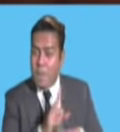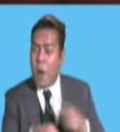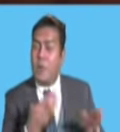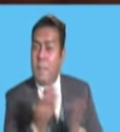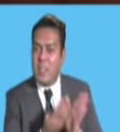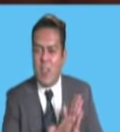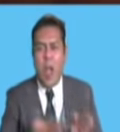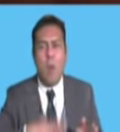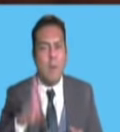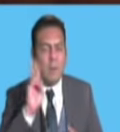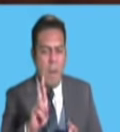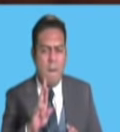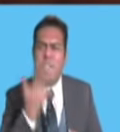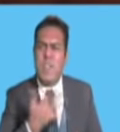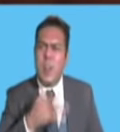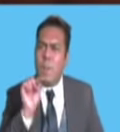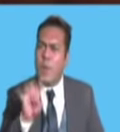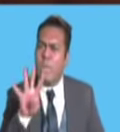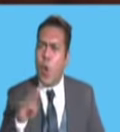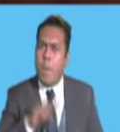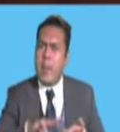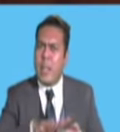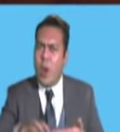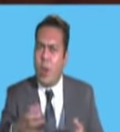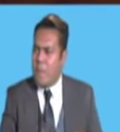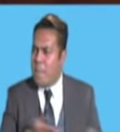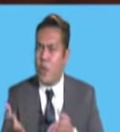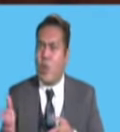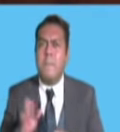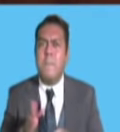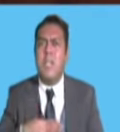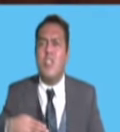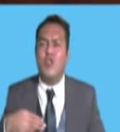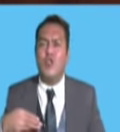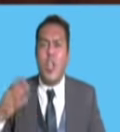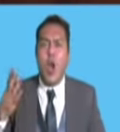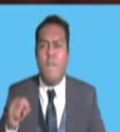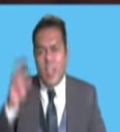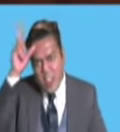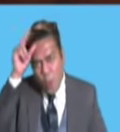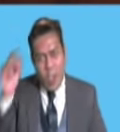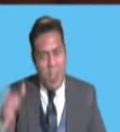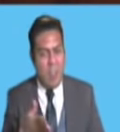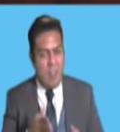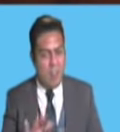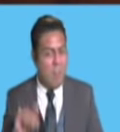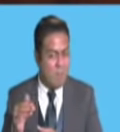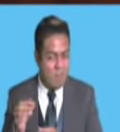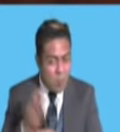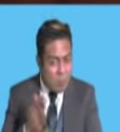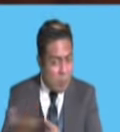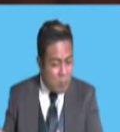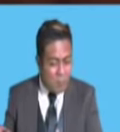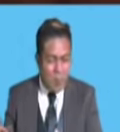I wish to acknowledge the allocation of $15.4 million made to the Ministry of Itoke Affairs, of which $14.7 million is